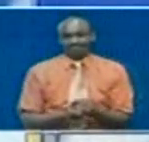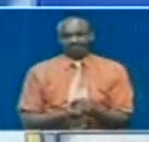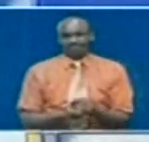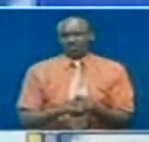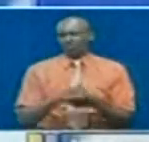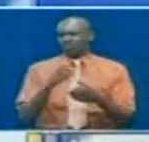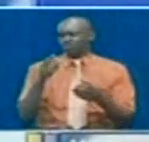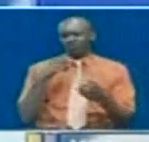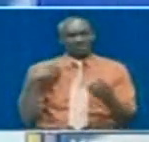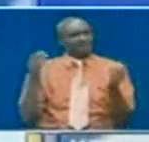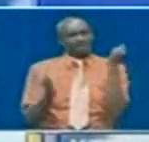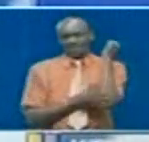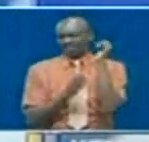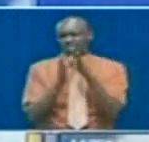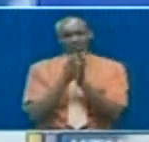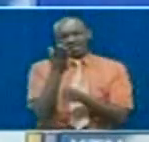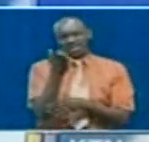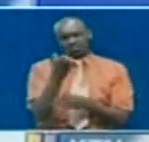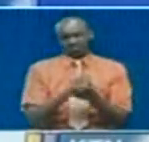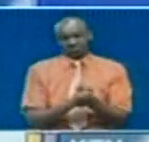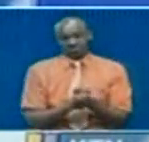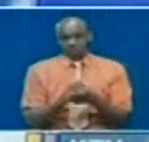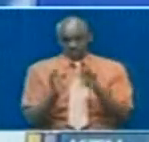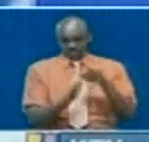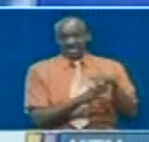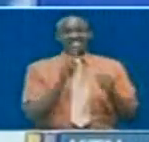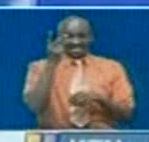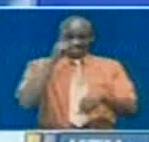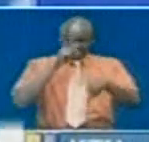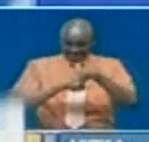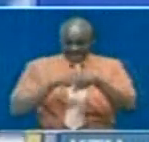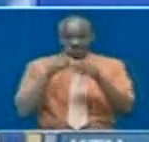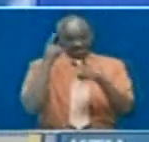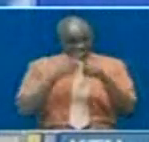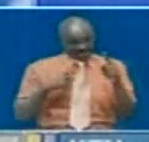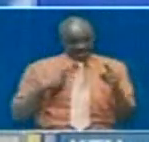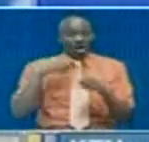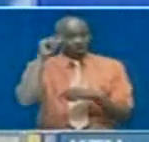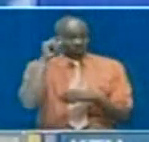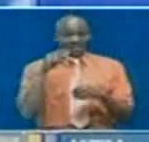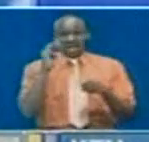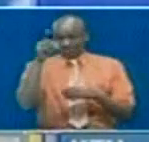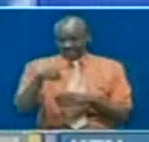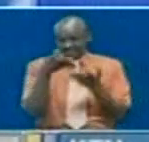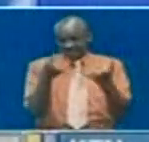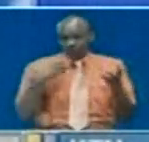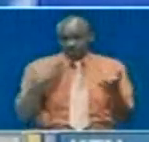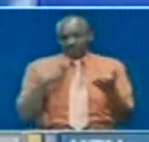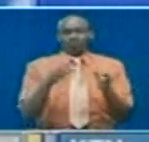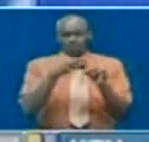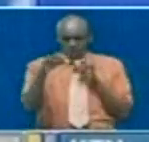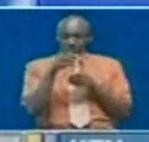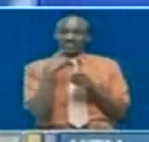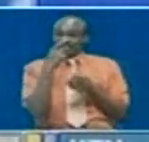Very, very disturbing story. Well, for the second time this year, Coast members of Parliament allied to the Coalition for Reforms